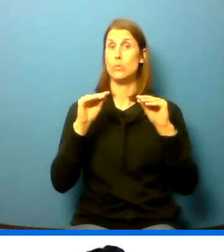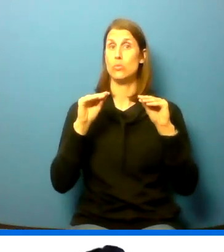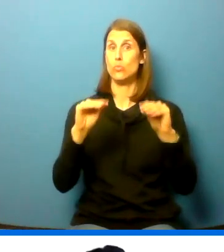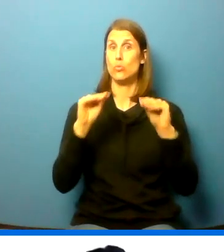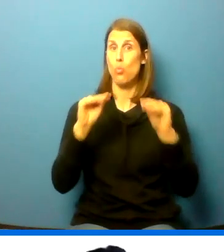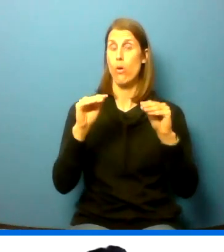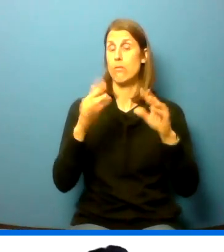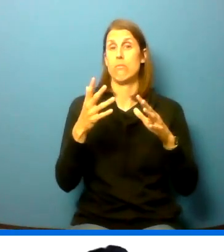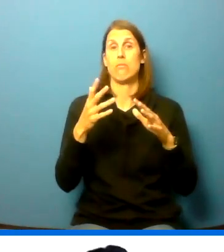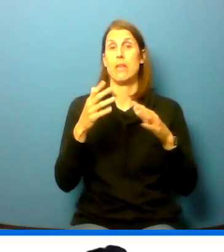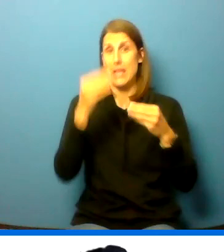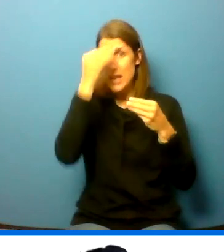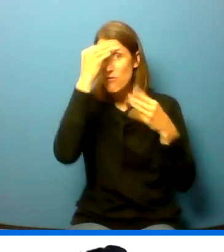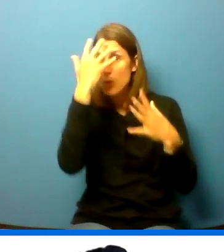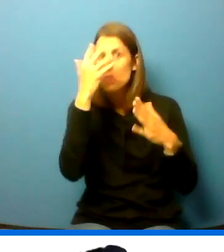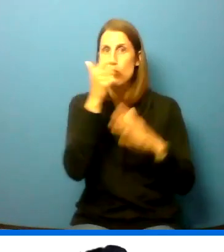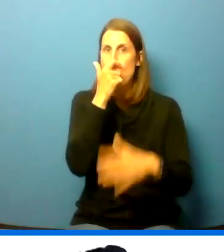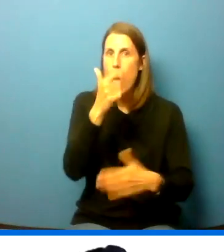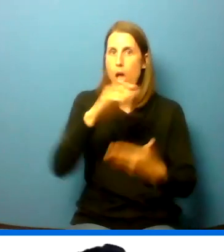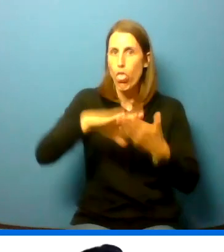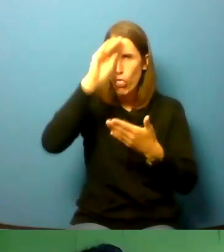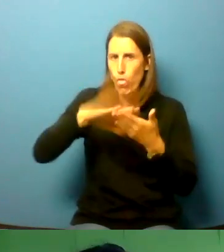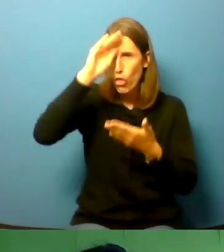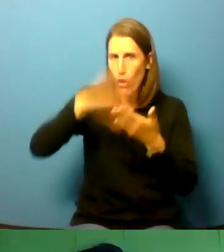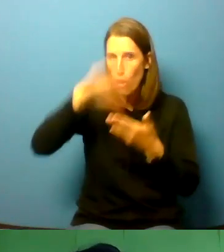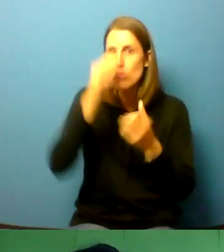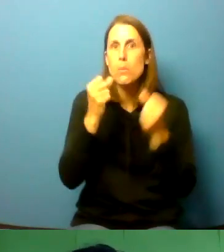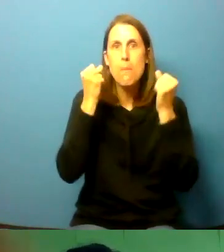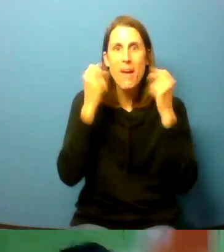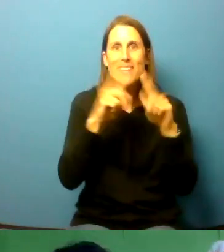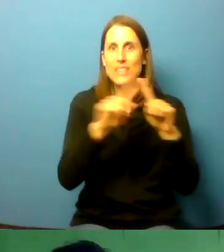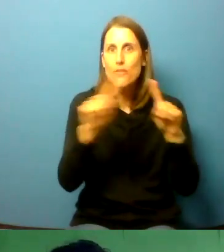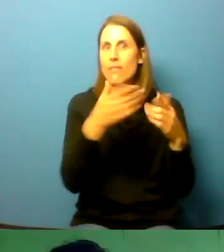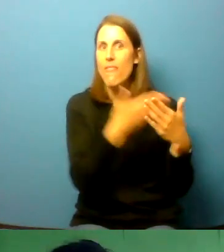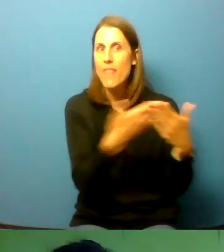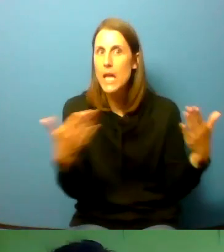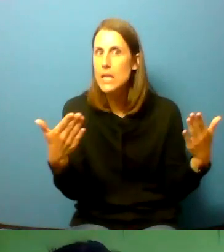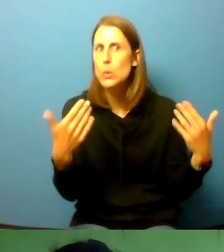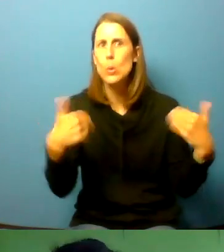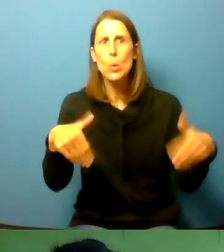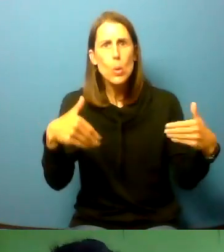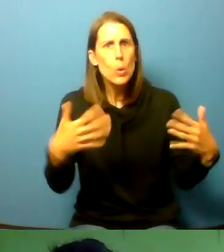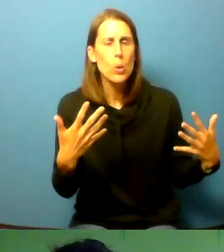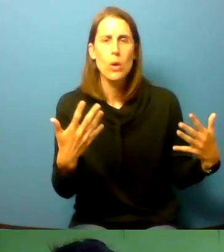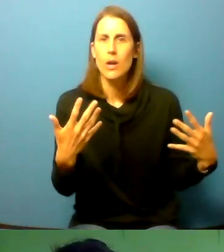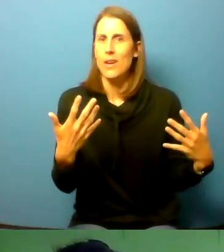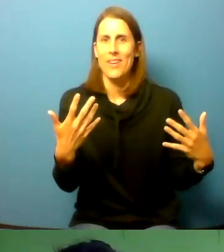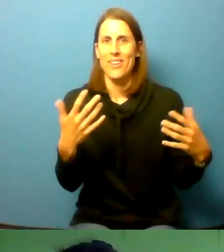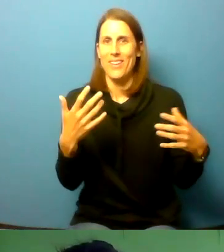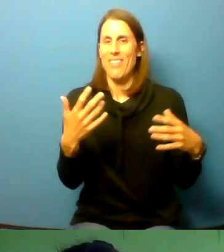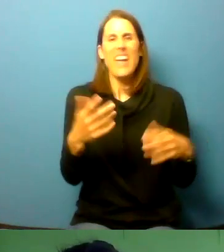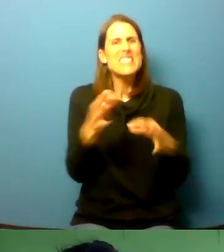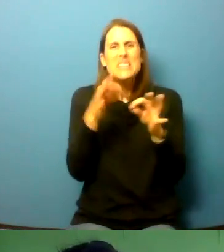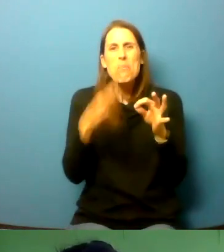that can help your kiddos get more engaged, like wrapping a stick in paper, and then